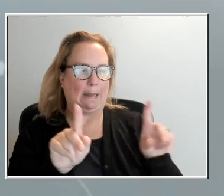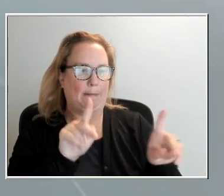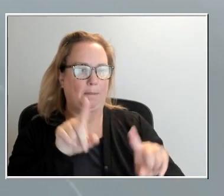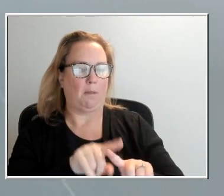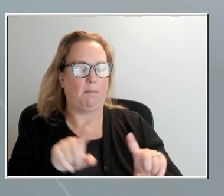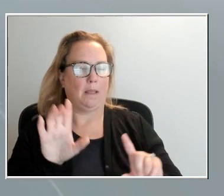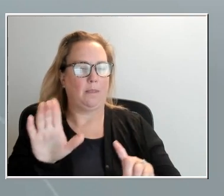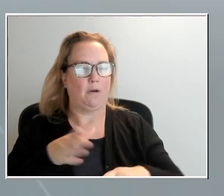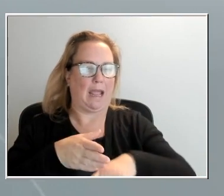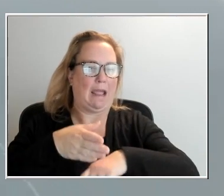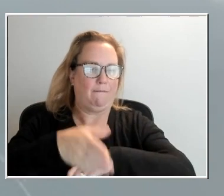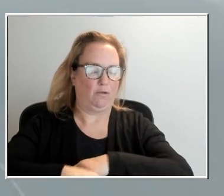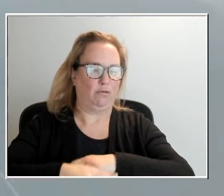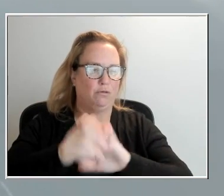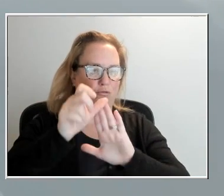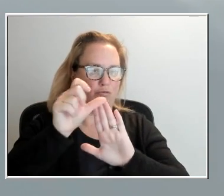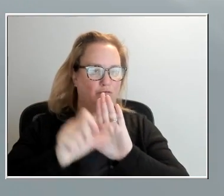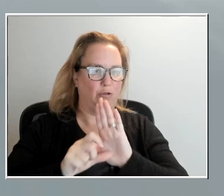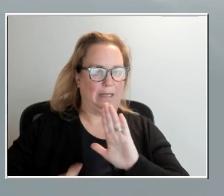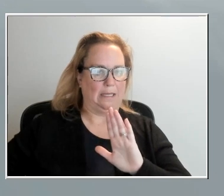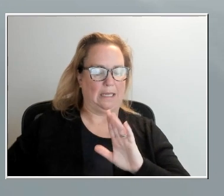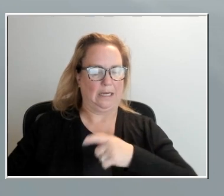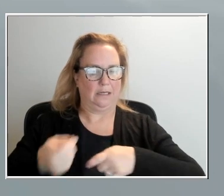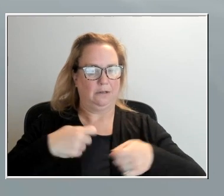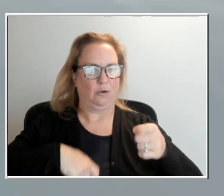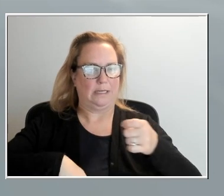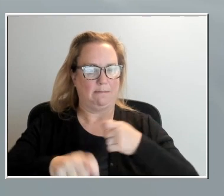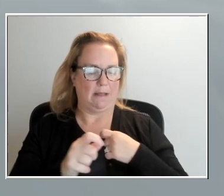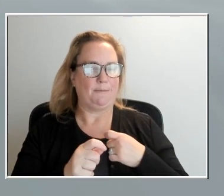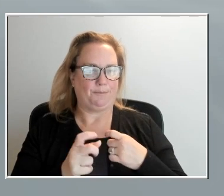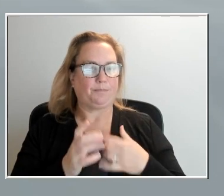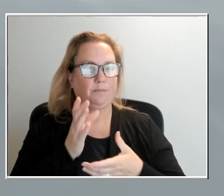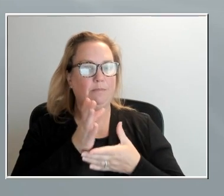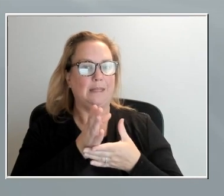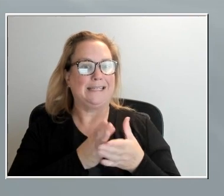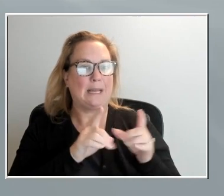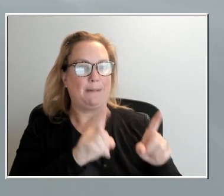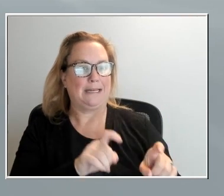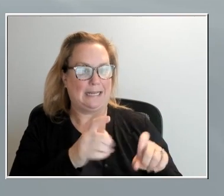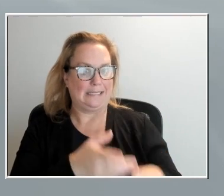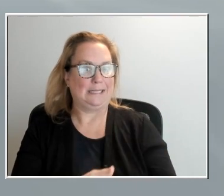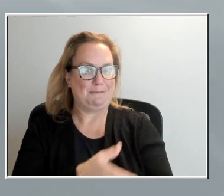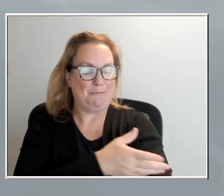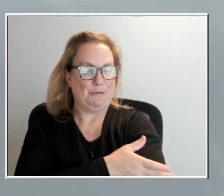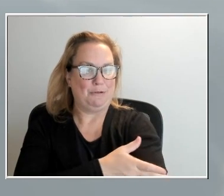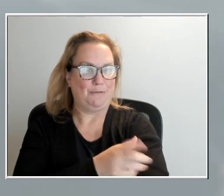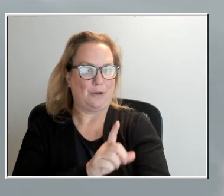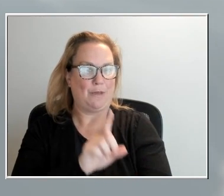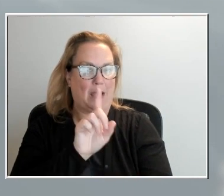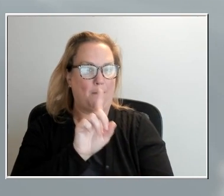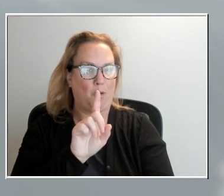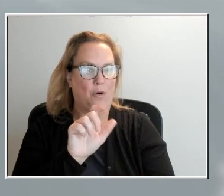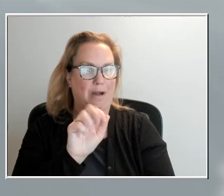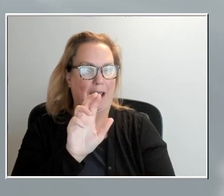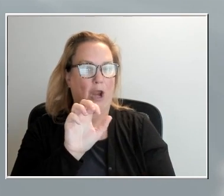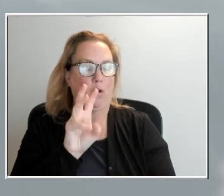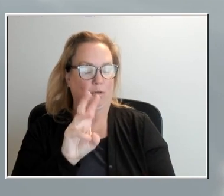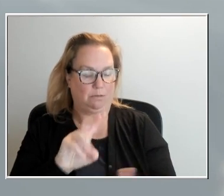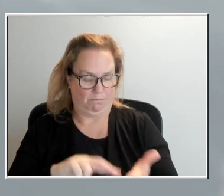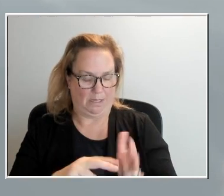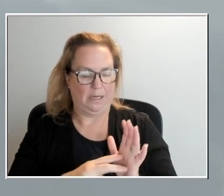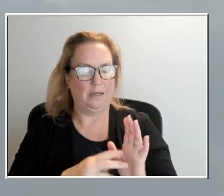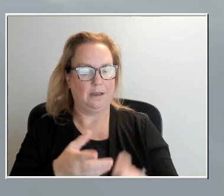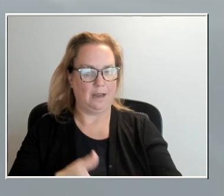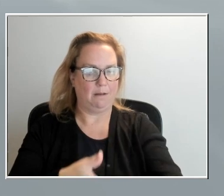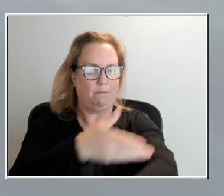post-transplant status. And you can see that some of the tests actually improved. So the upward pointing arrows mean improvement in in